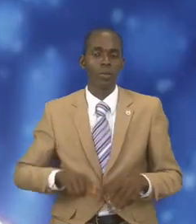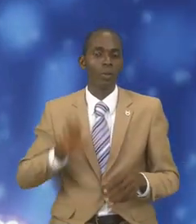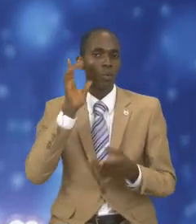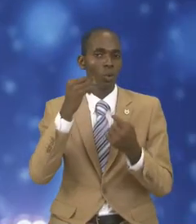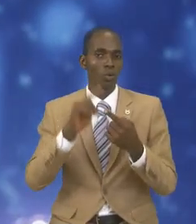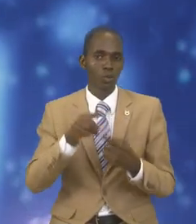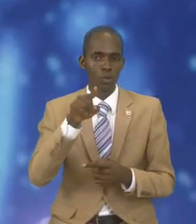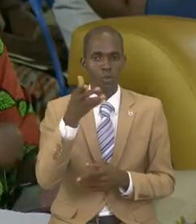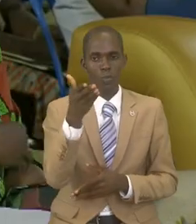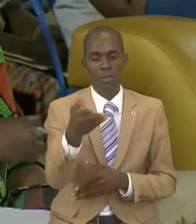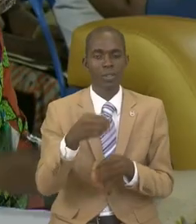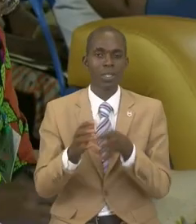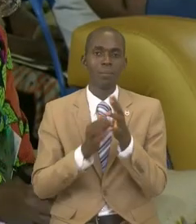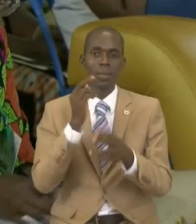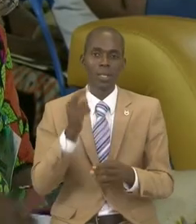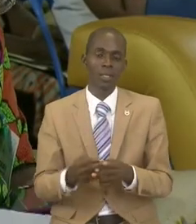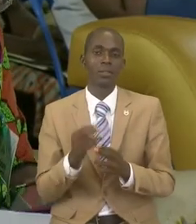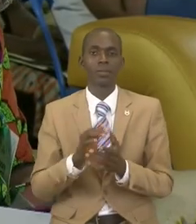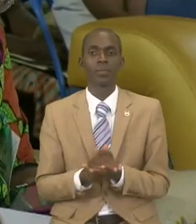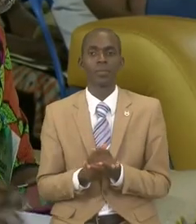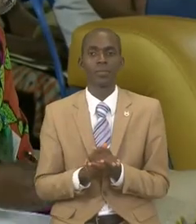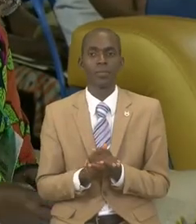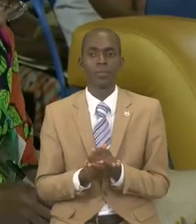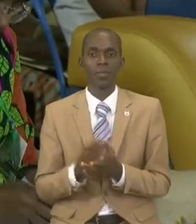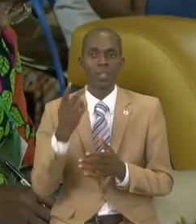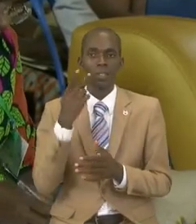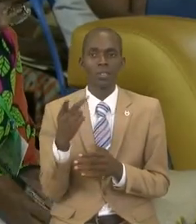in Jesus' name. And look at